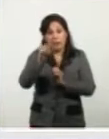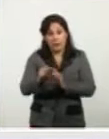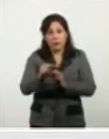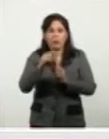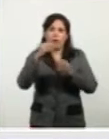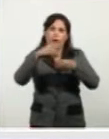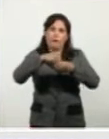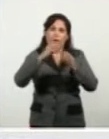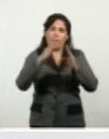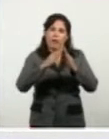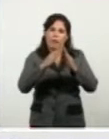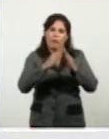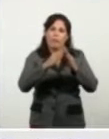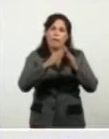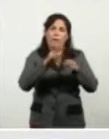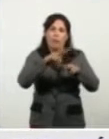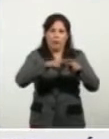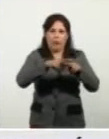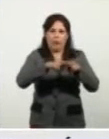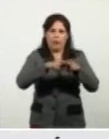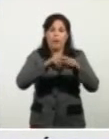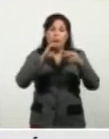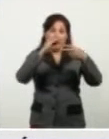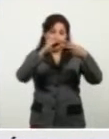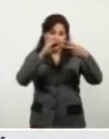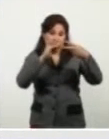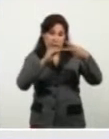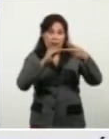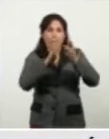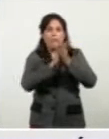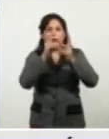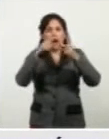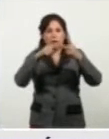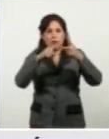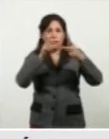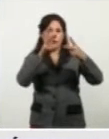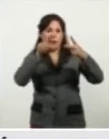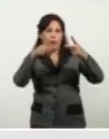followed by Matanzas with 3.33,